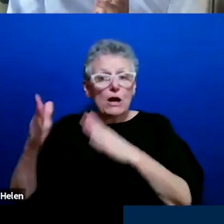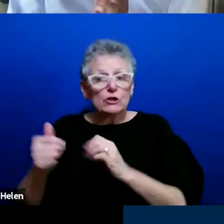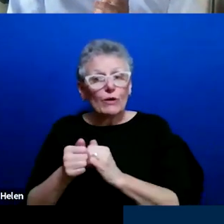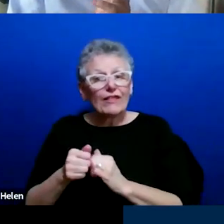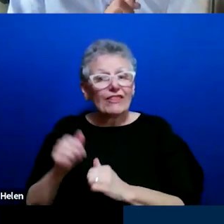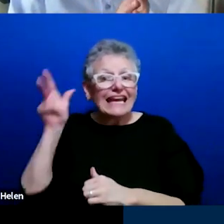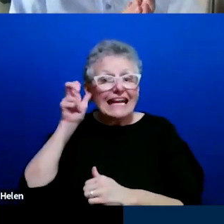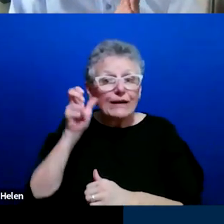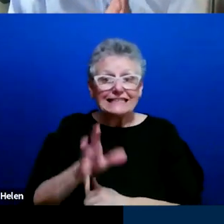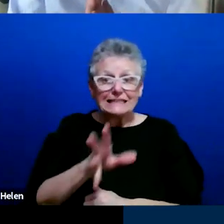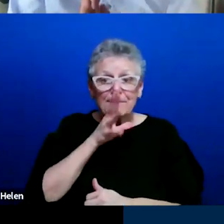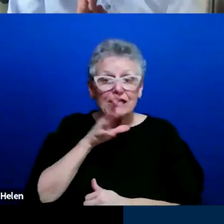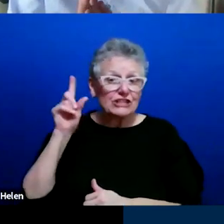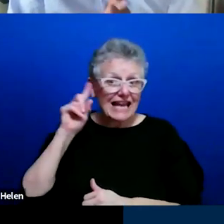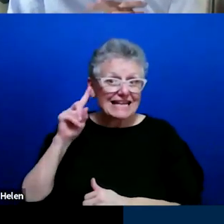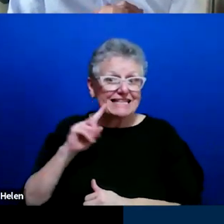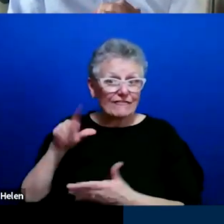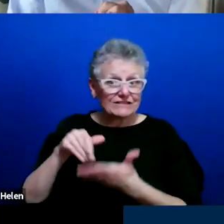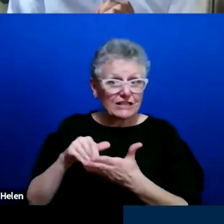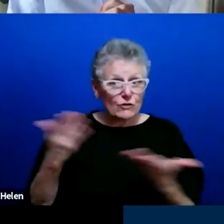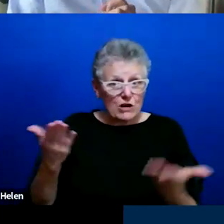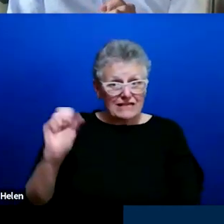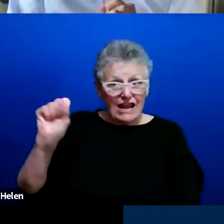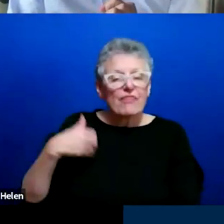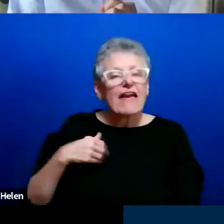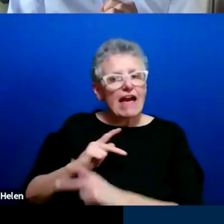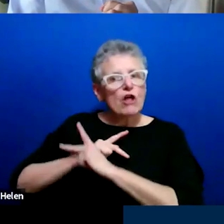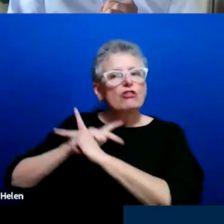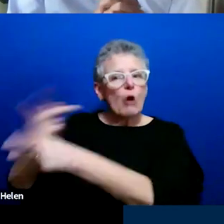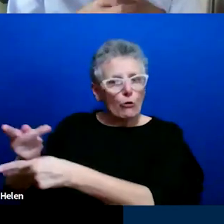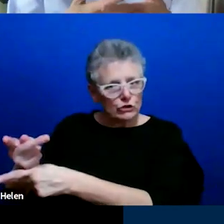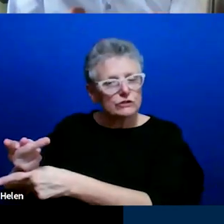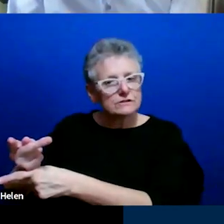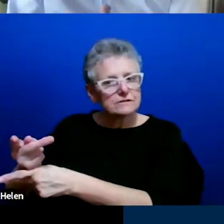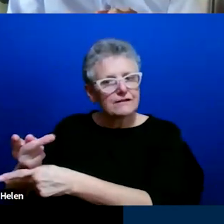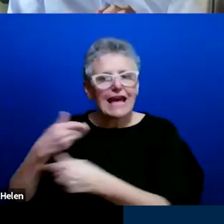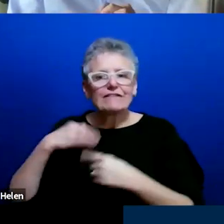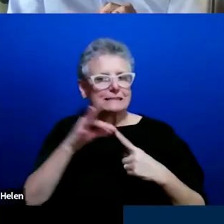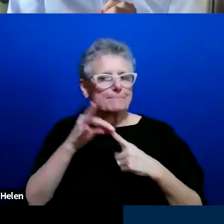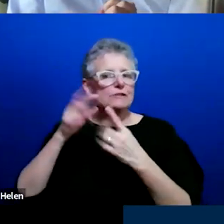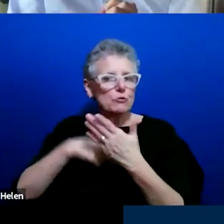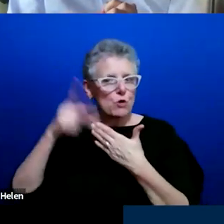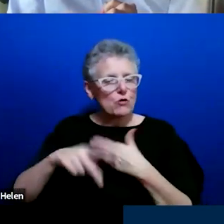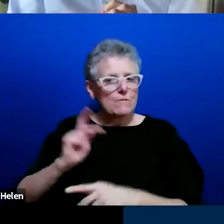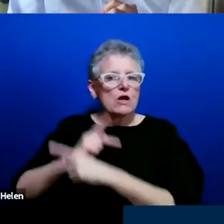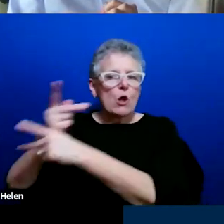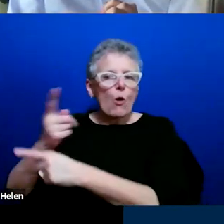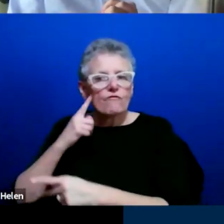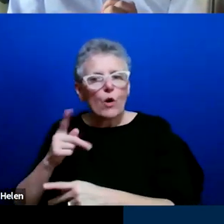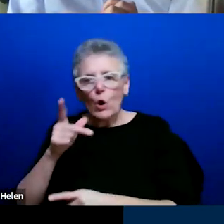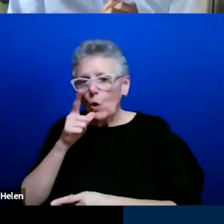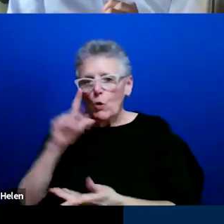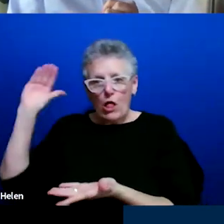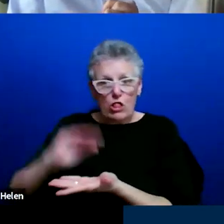Deaf Center. That's where my clinic is located in Seattle. And they have loaners that they can give out. They have a special program for low-income